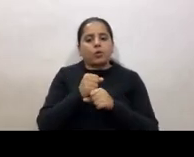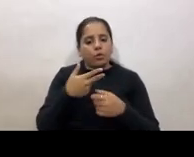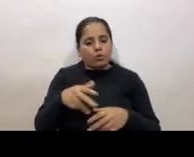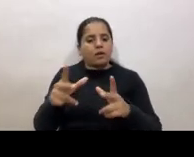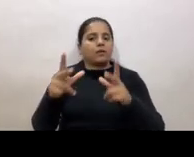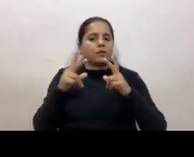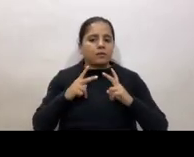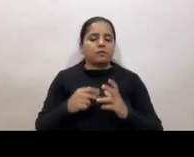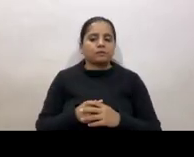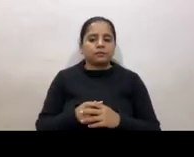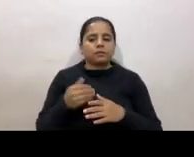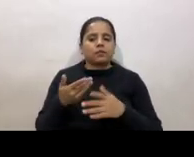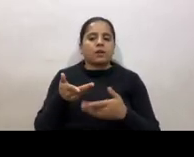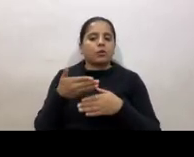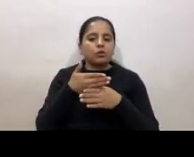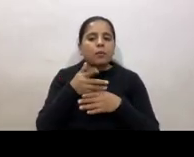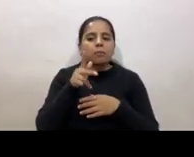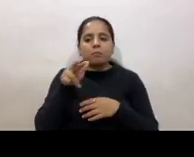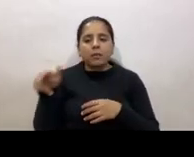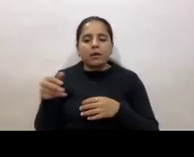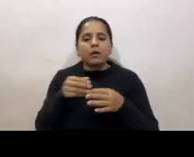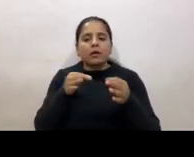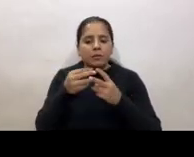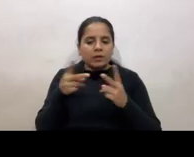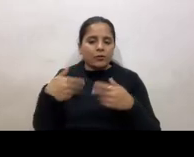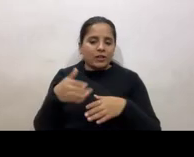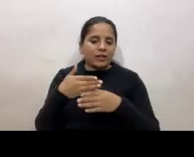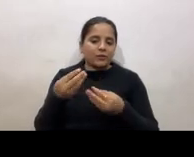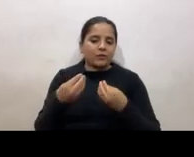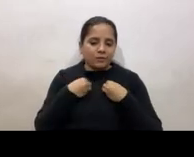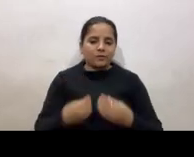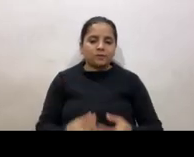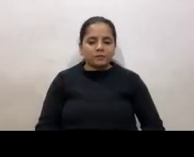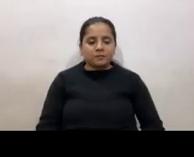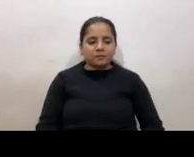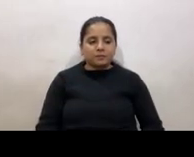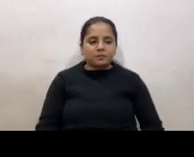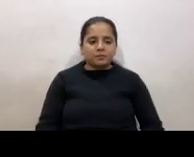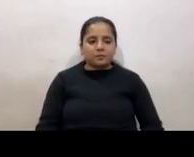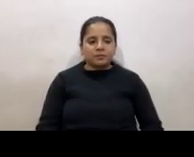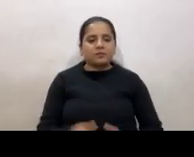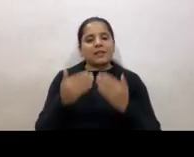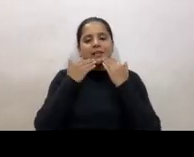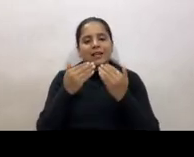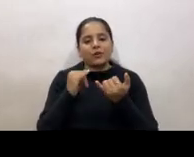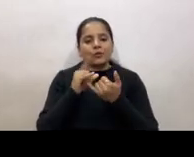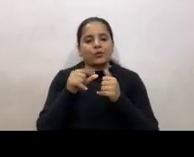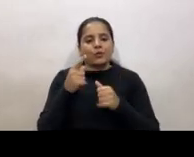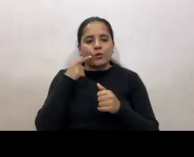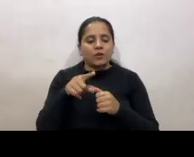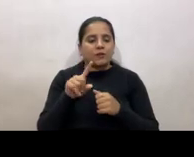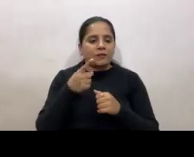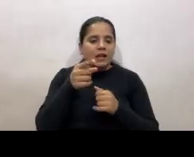us, share the definitions, a couple of definitions with us. Thank you, Sonali. So here goes the